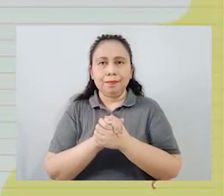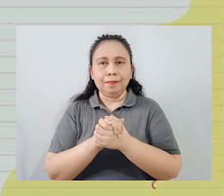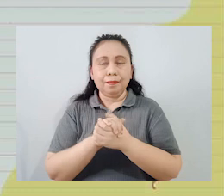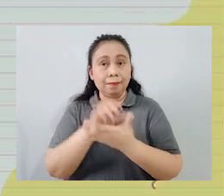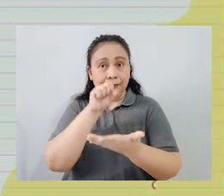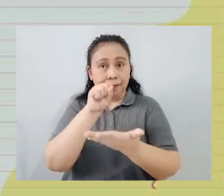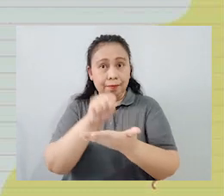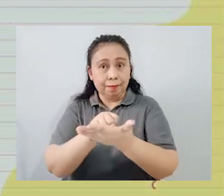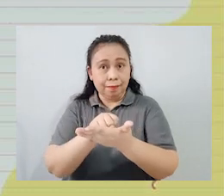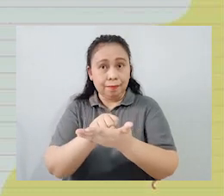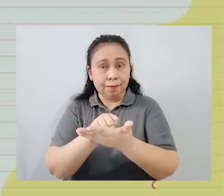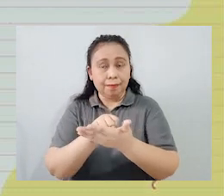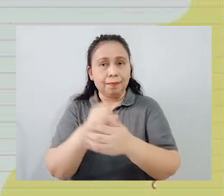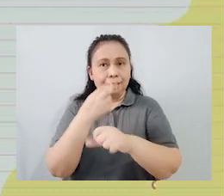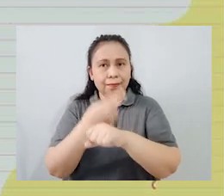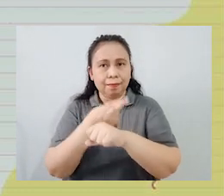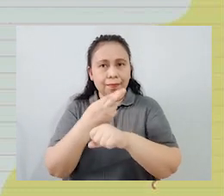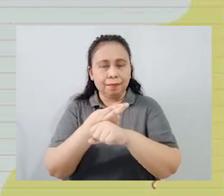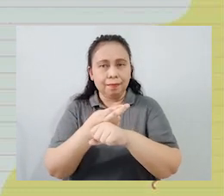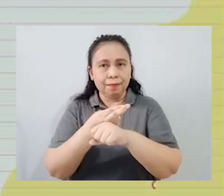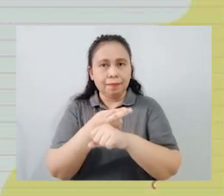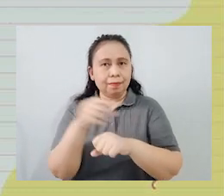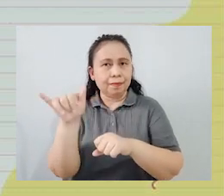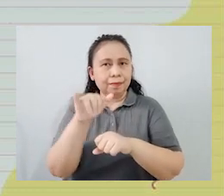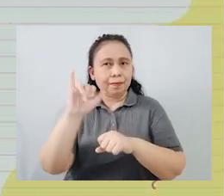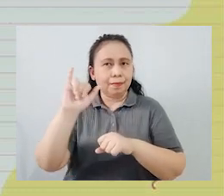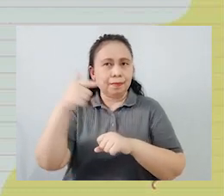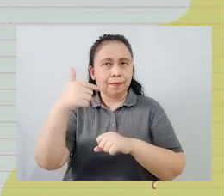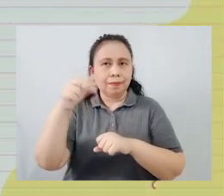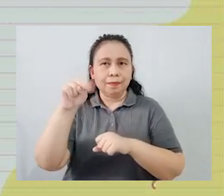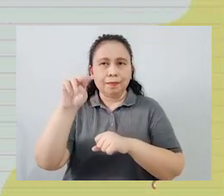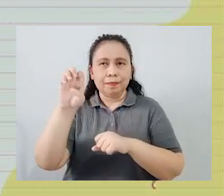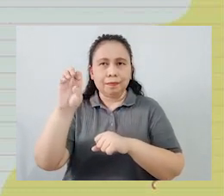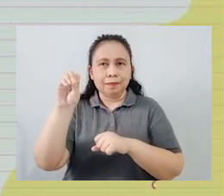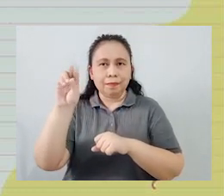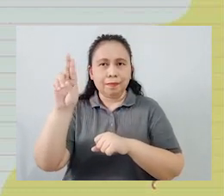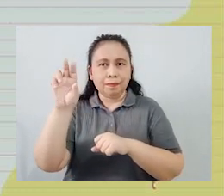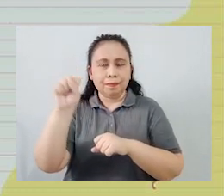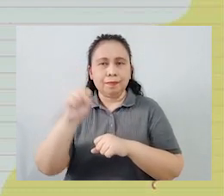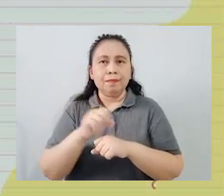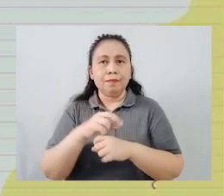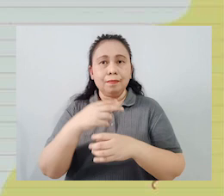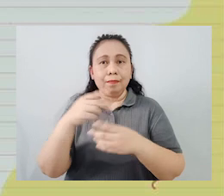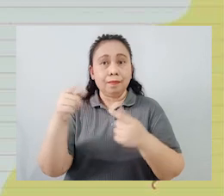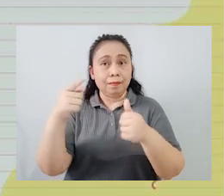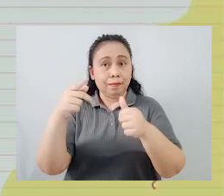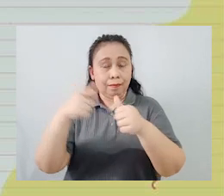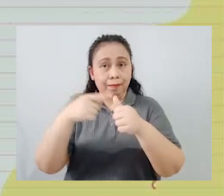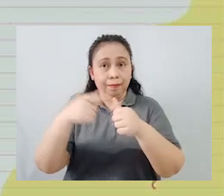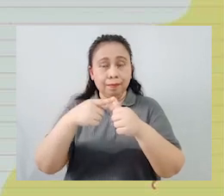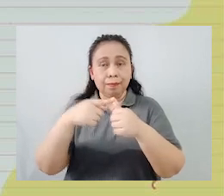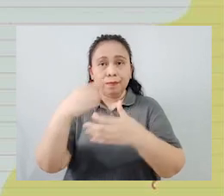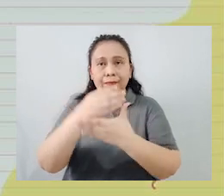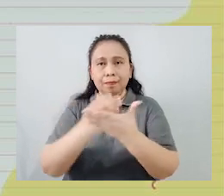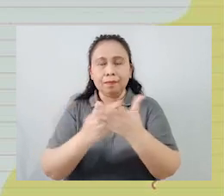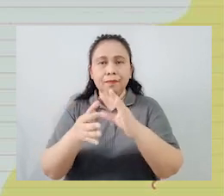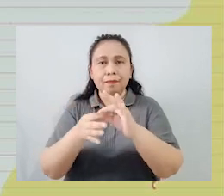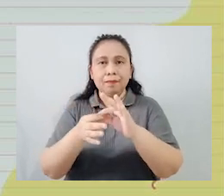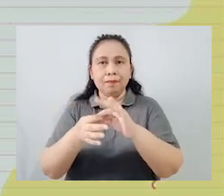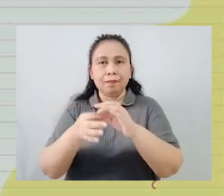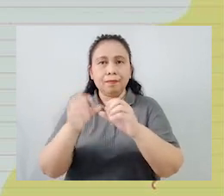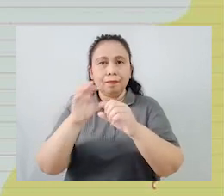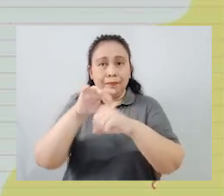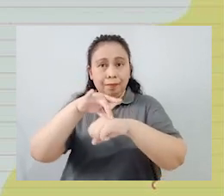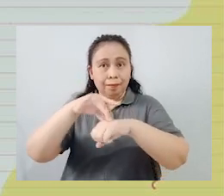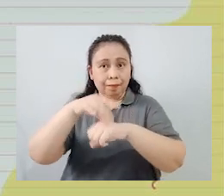Solid rocks like sedimentary, metamorphic, and igneous are the primary components of the Earth's